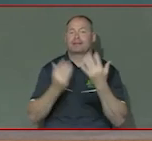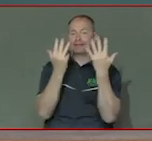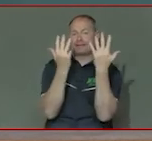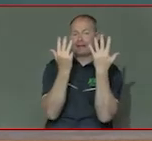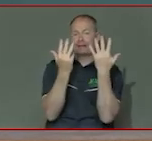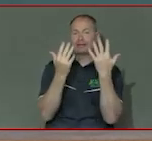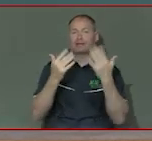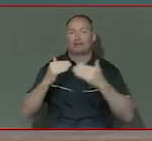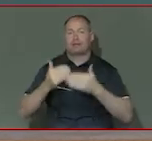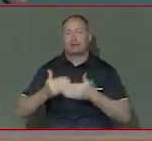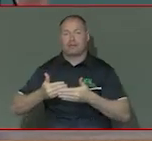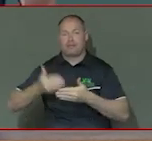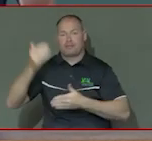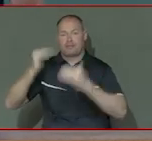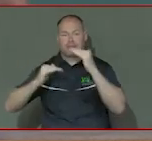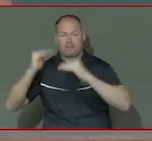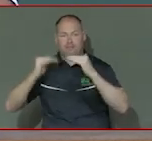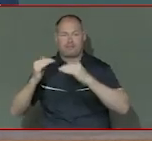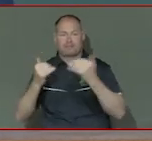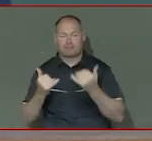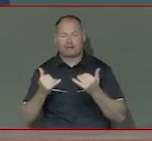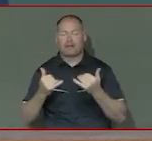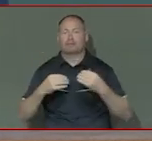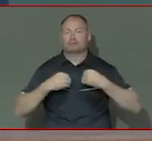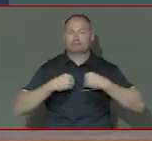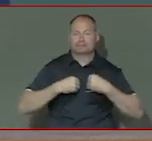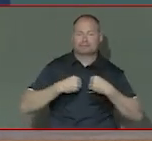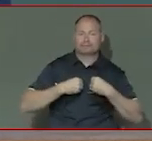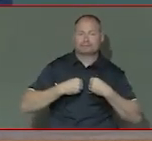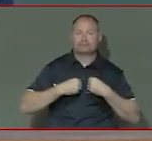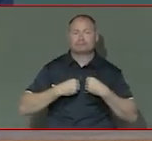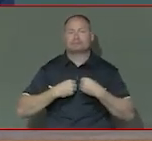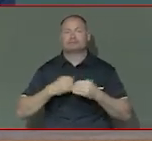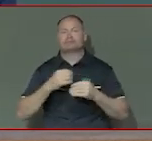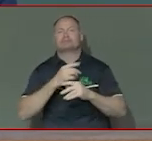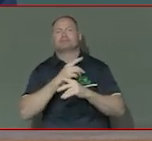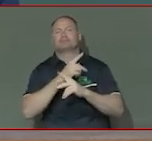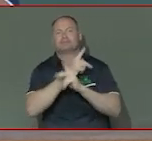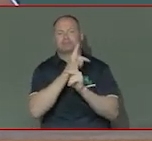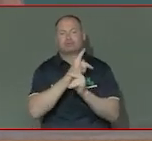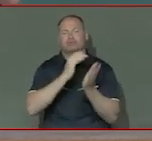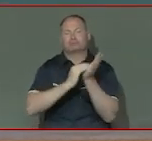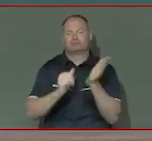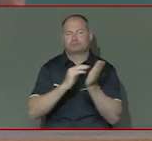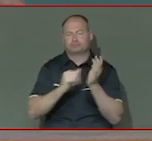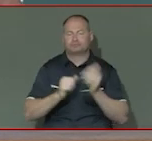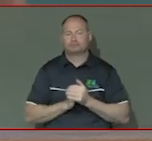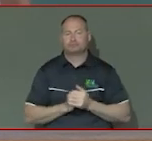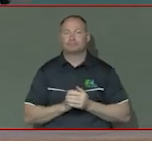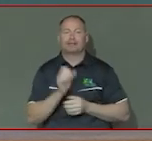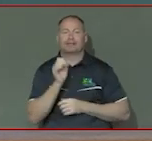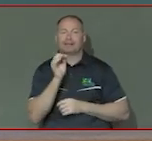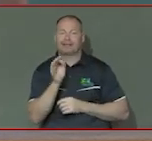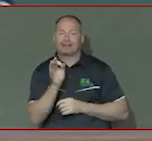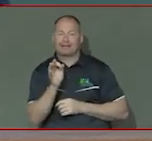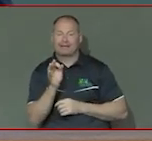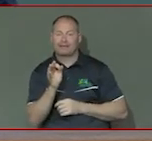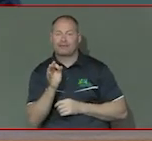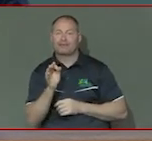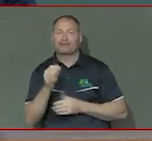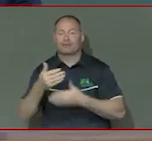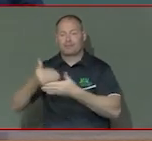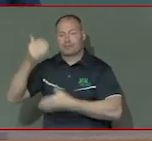sheet, we take the current assets and we subtract the inventory. If they don't give us the balance